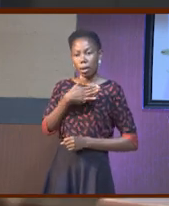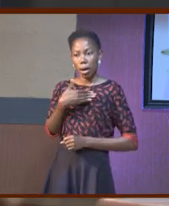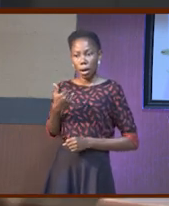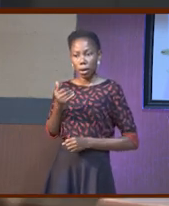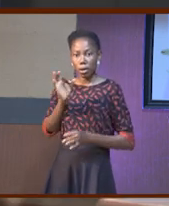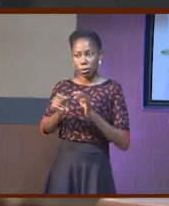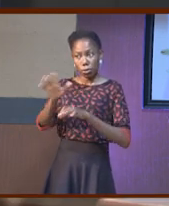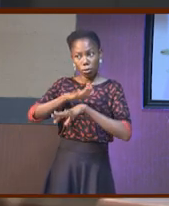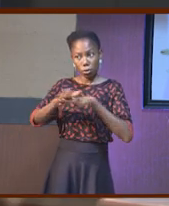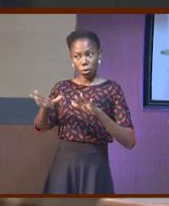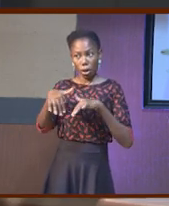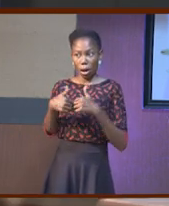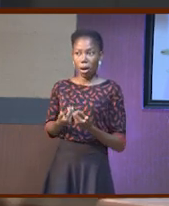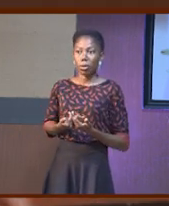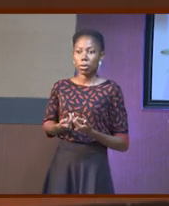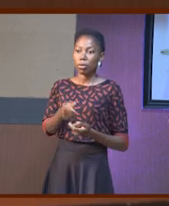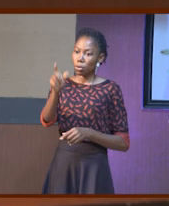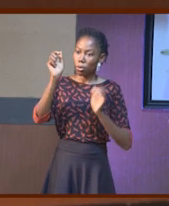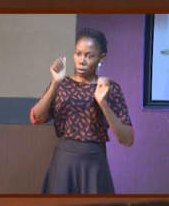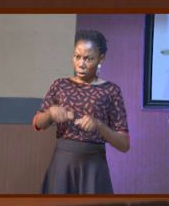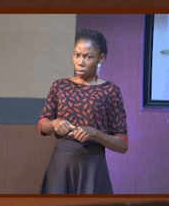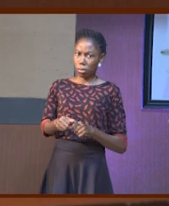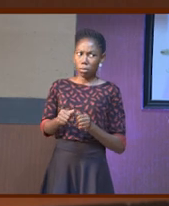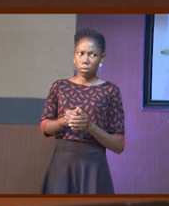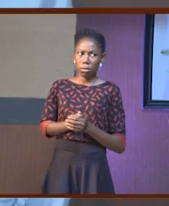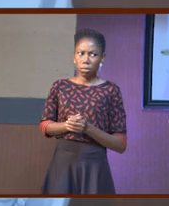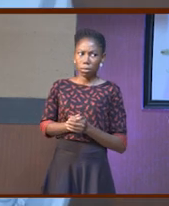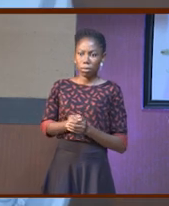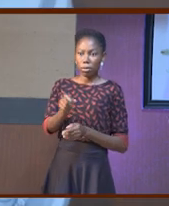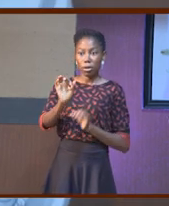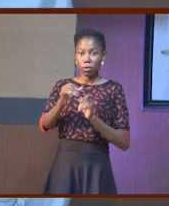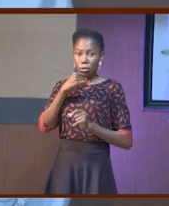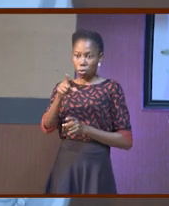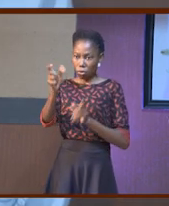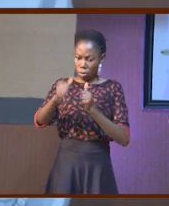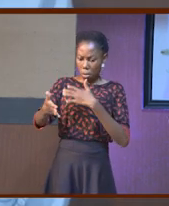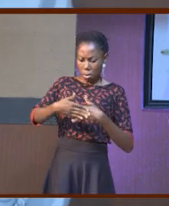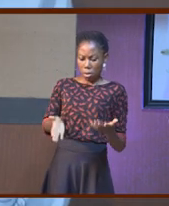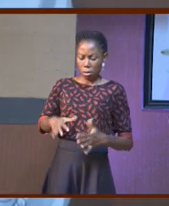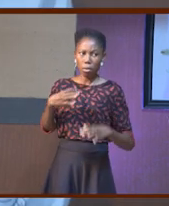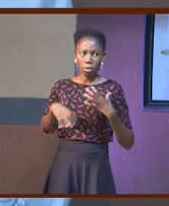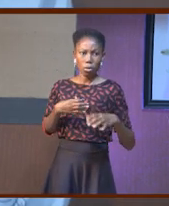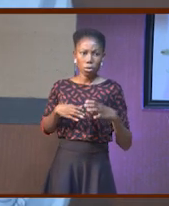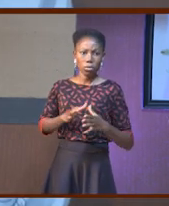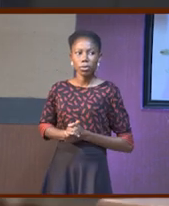And if you don't? You can do whatever you want to do. If he doesn't, you come back over here.